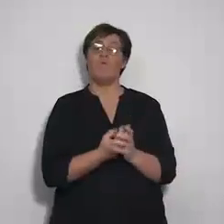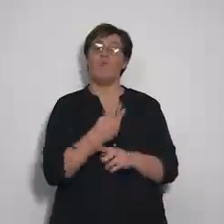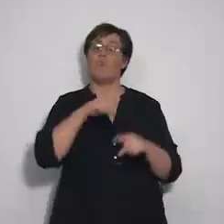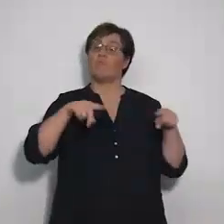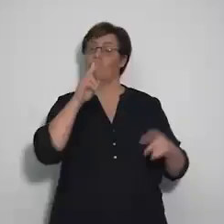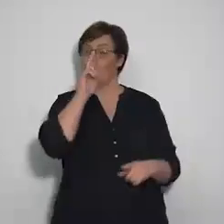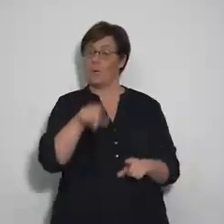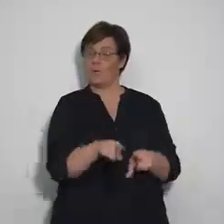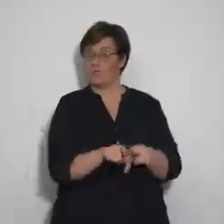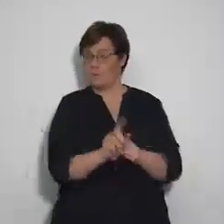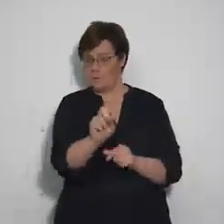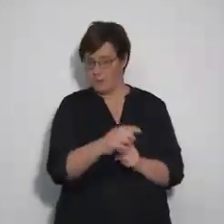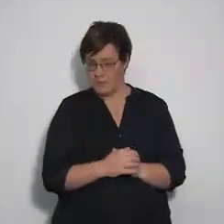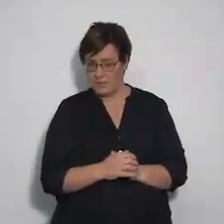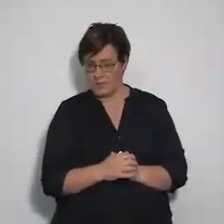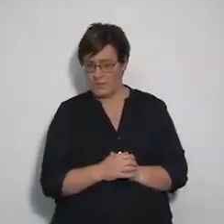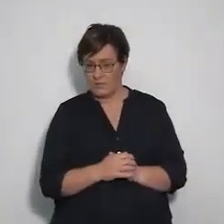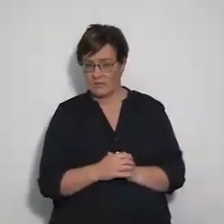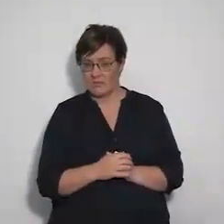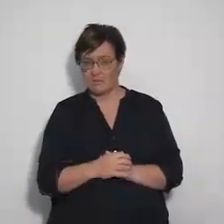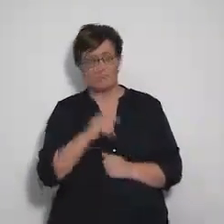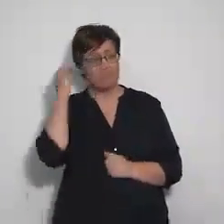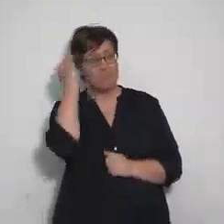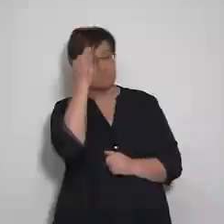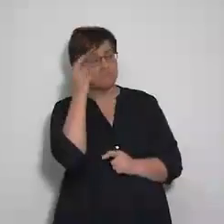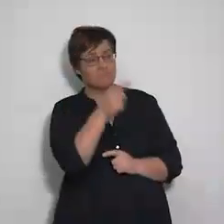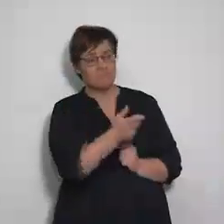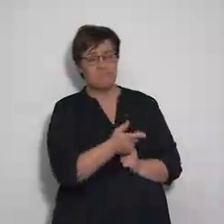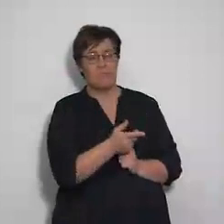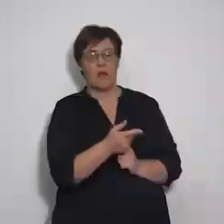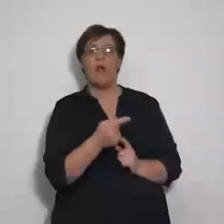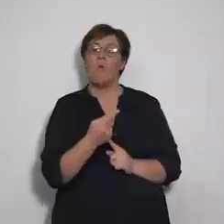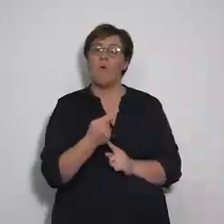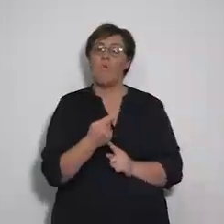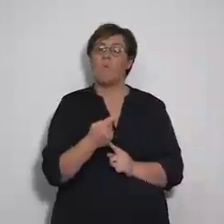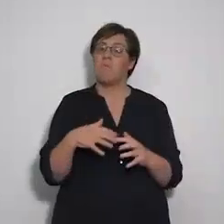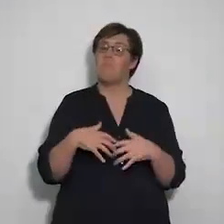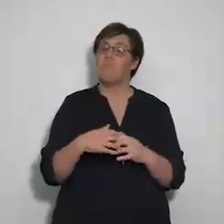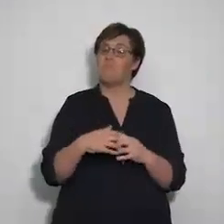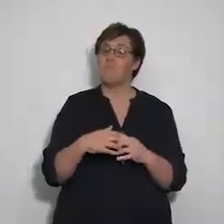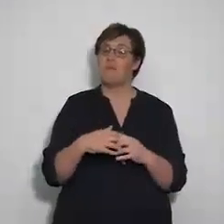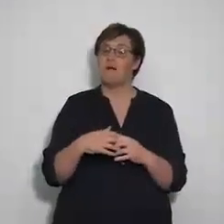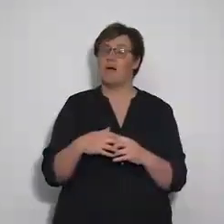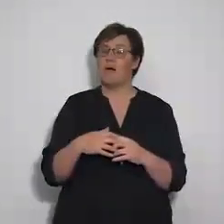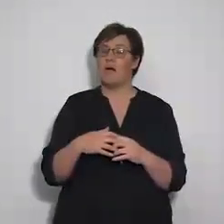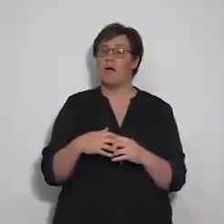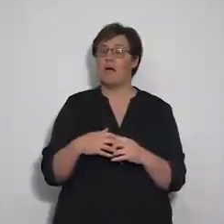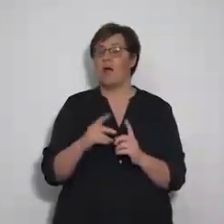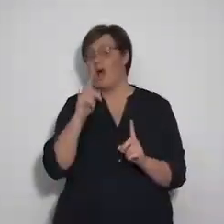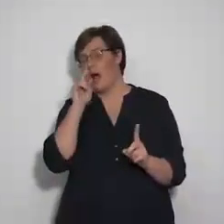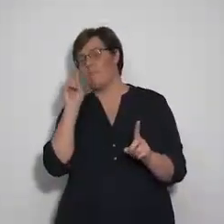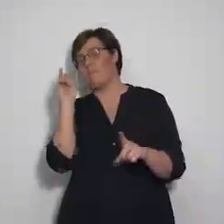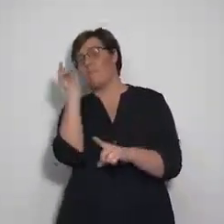such a growth curve look like? And I want you to think about if you can make some kind